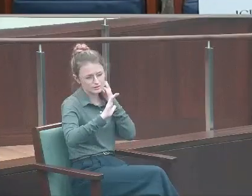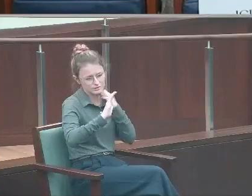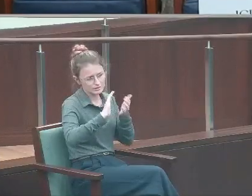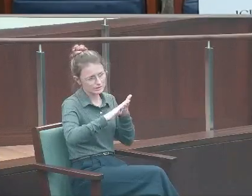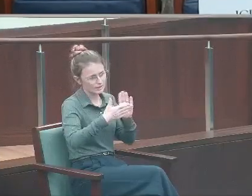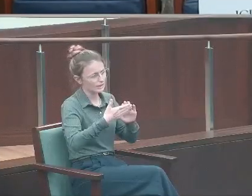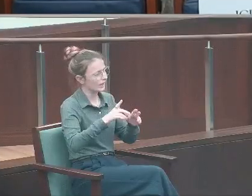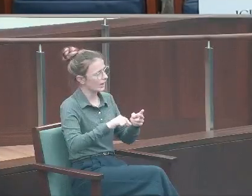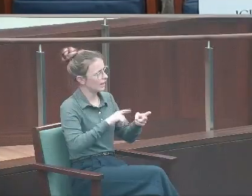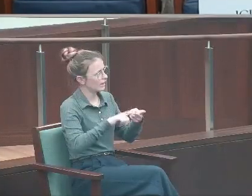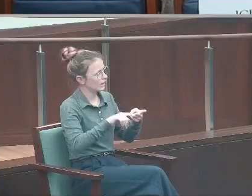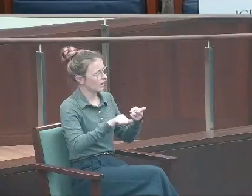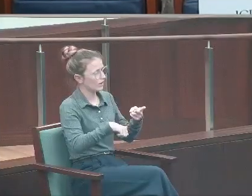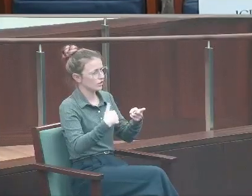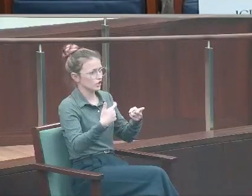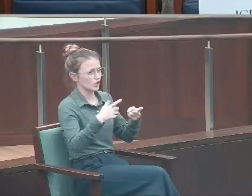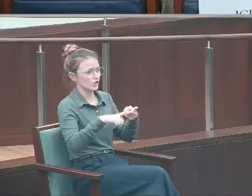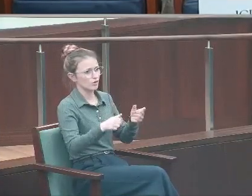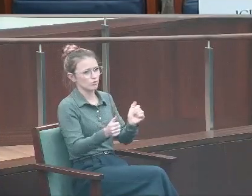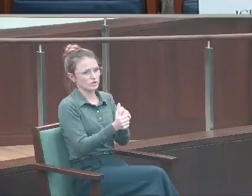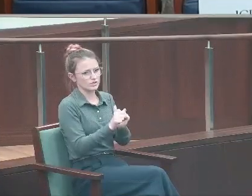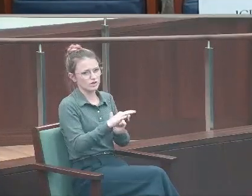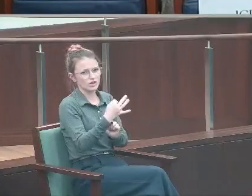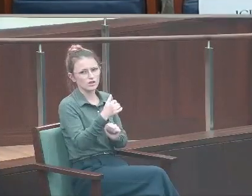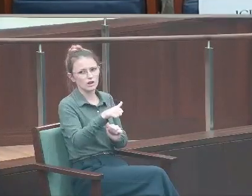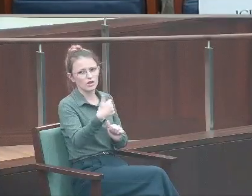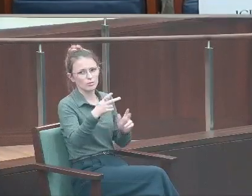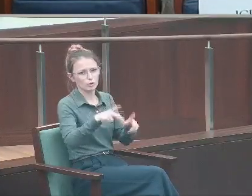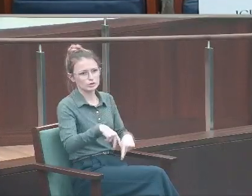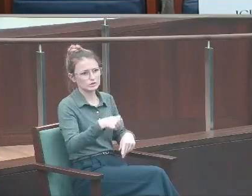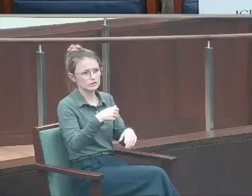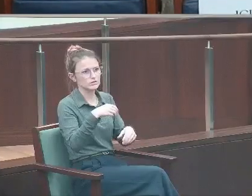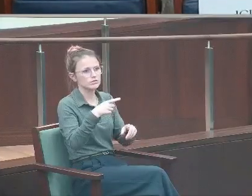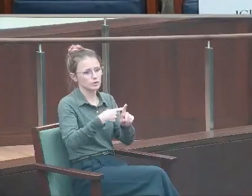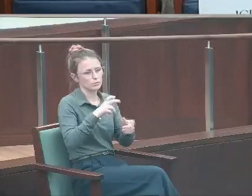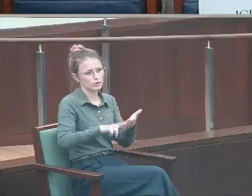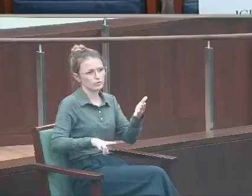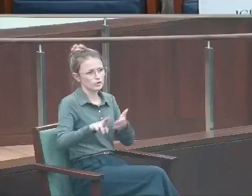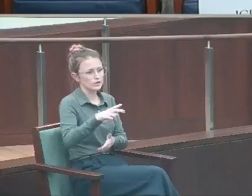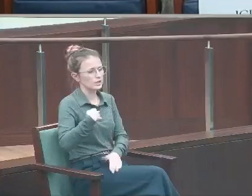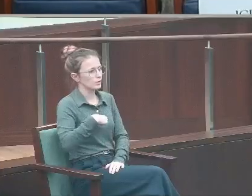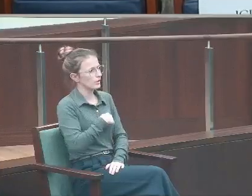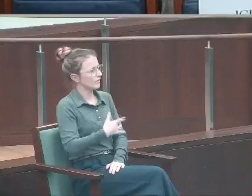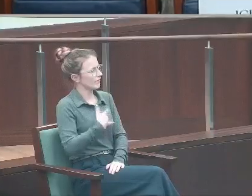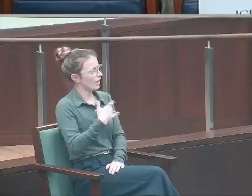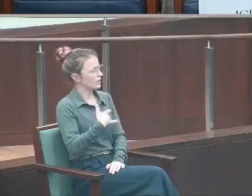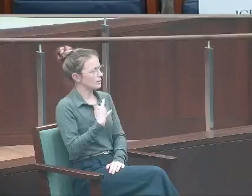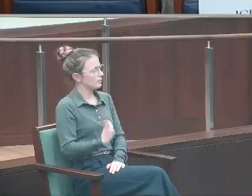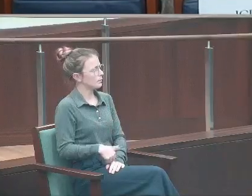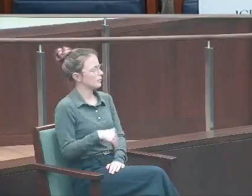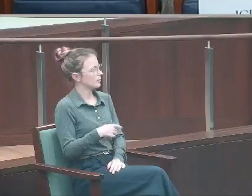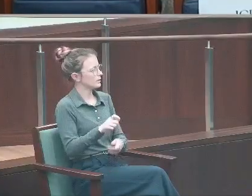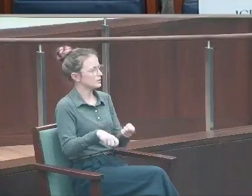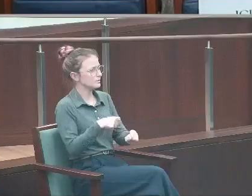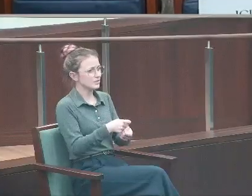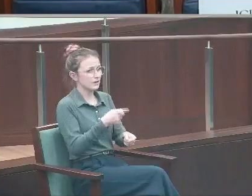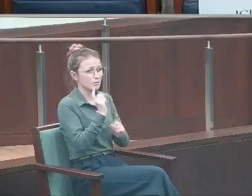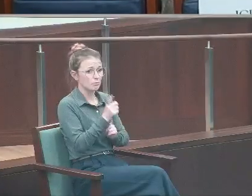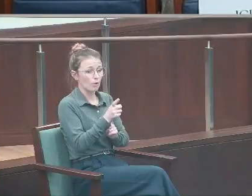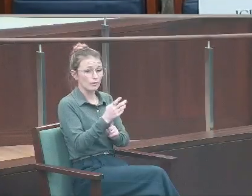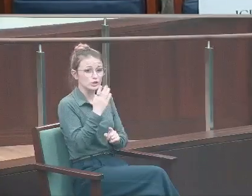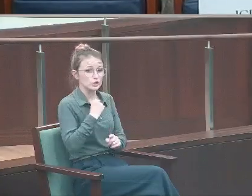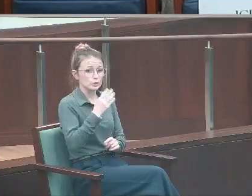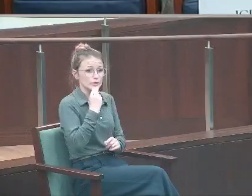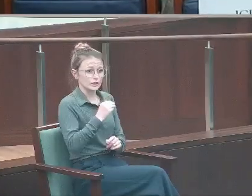not super popular in certain parts of the Jewish community, but they felt like particular moments where the Jewish community was being used